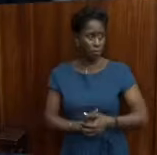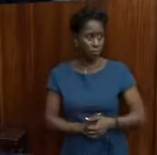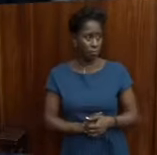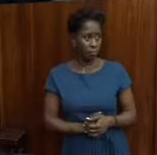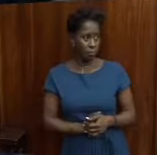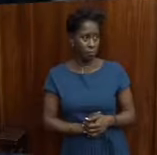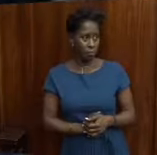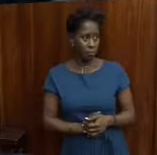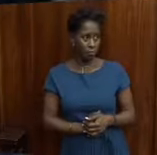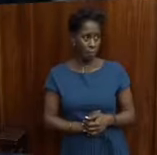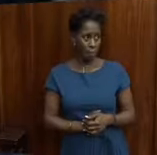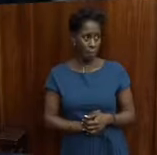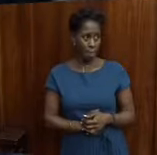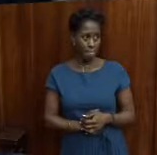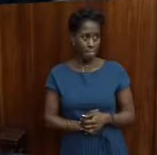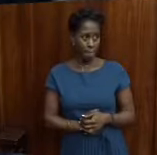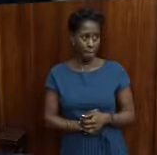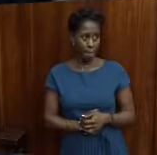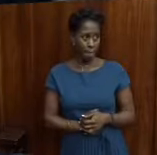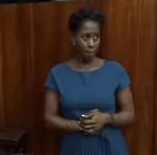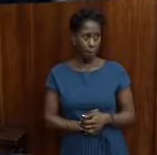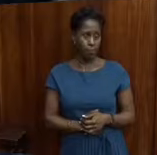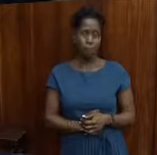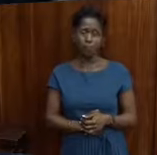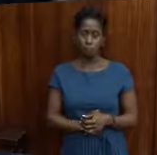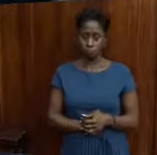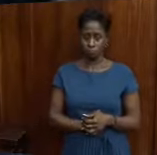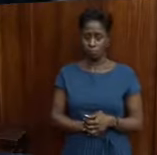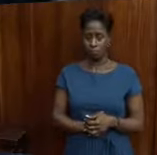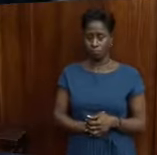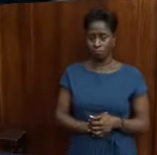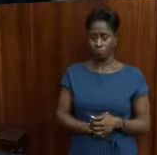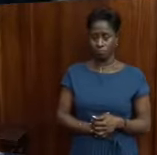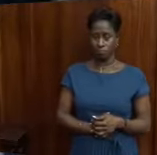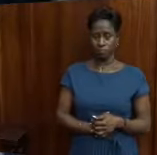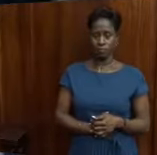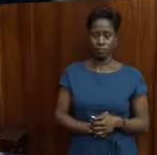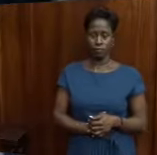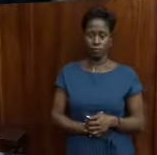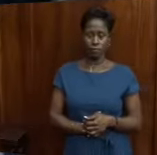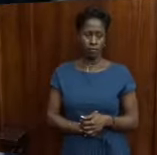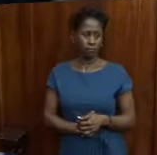the Department of Economic Development in the estimates of